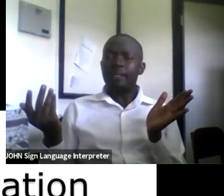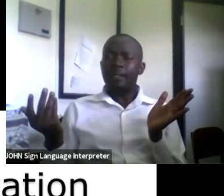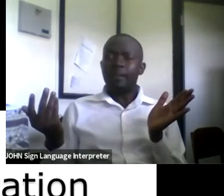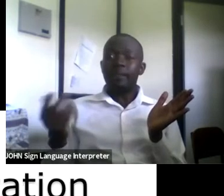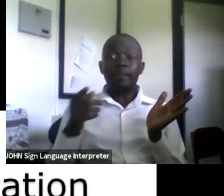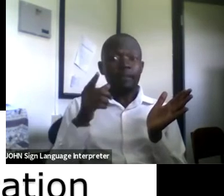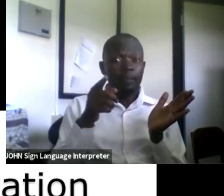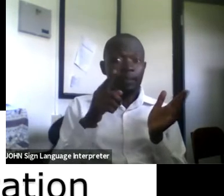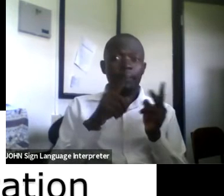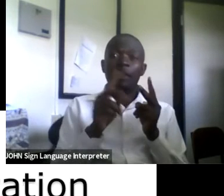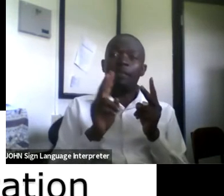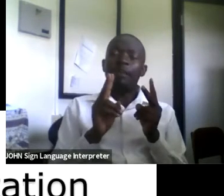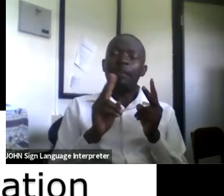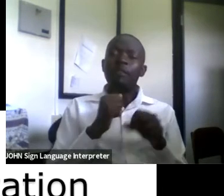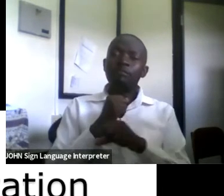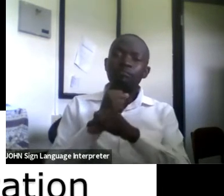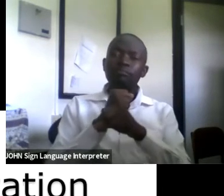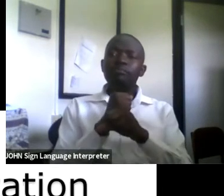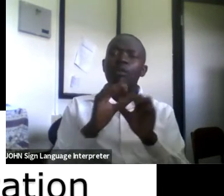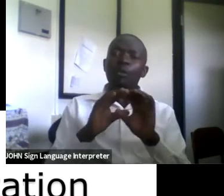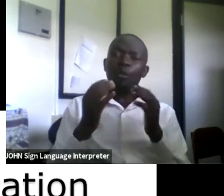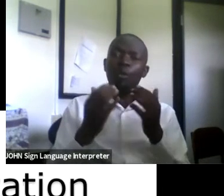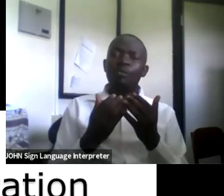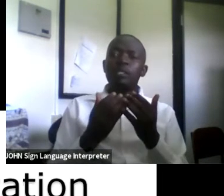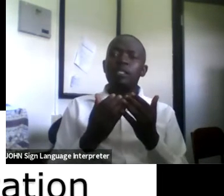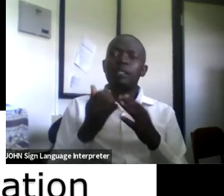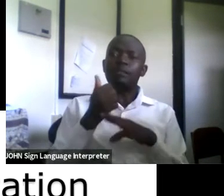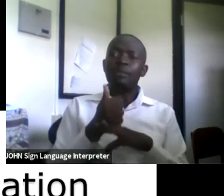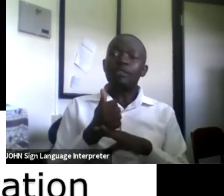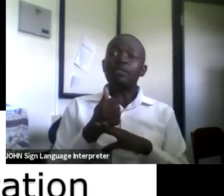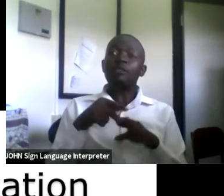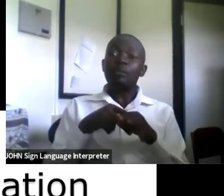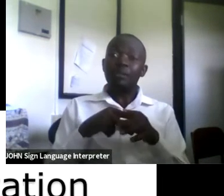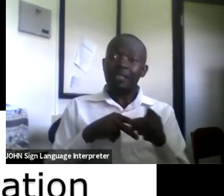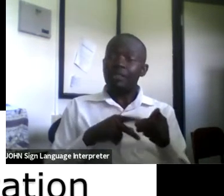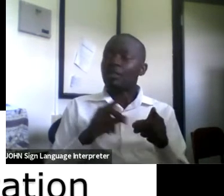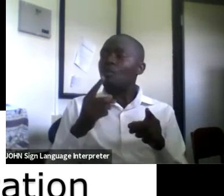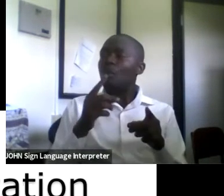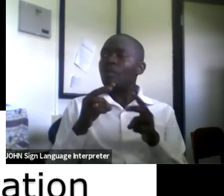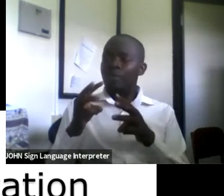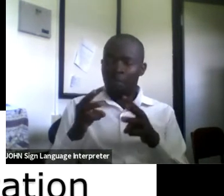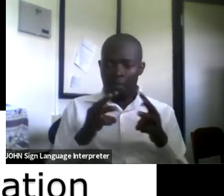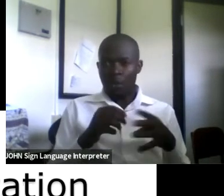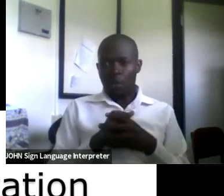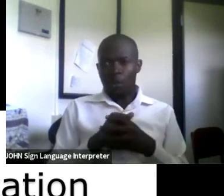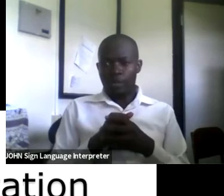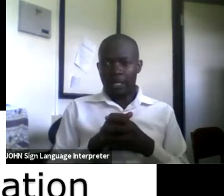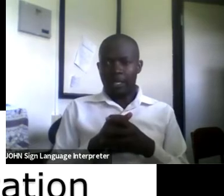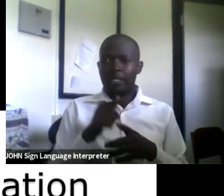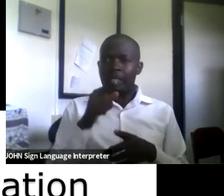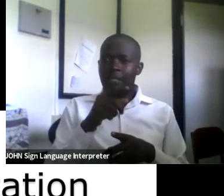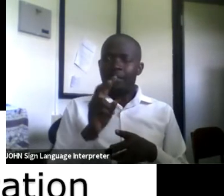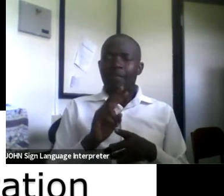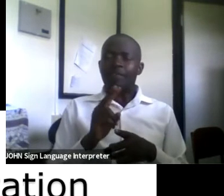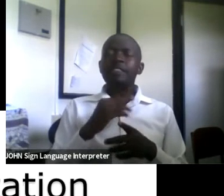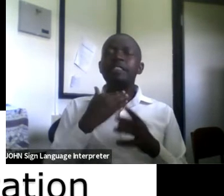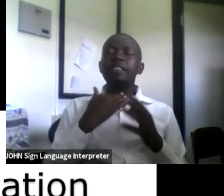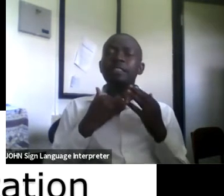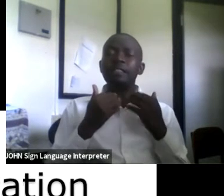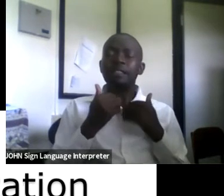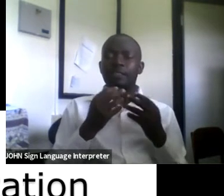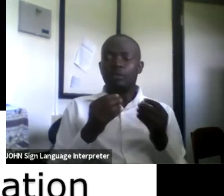that community-based rehabilitation is one of the methodologies that can certainly lead to